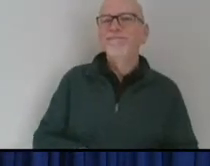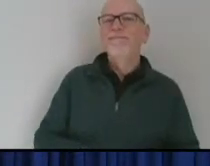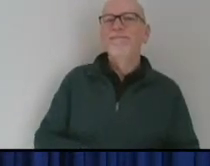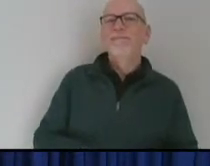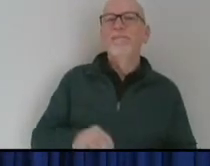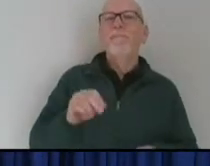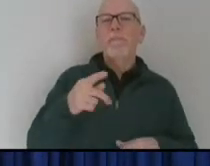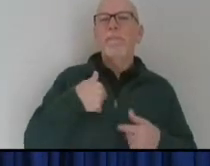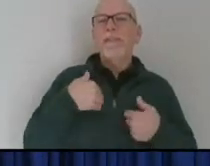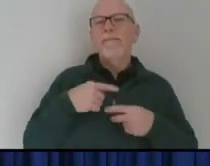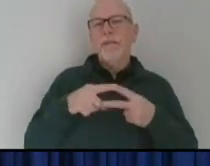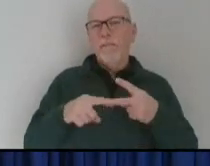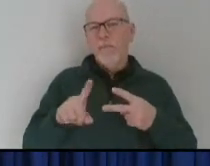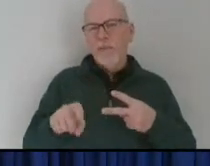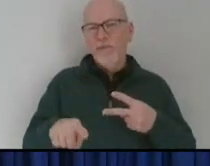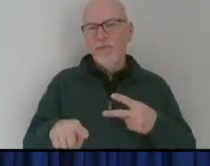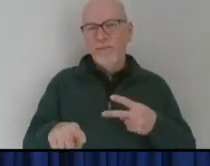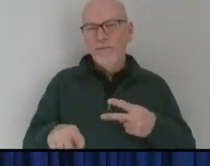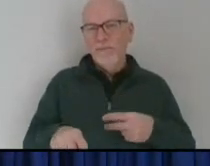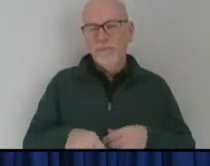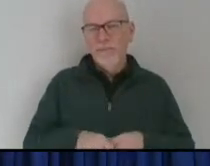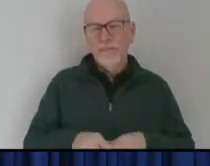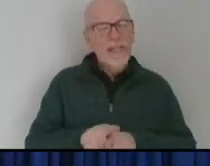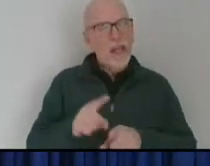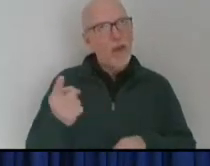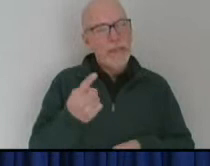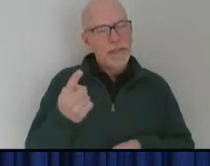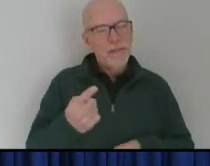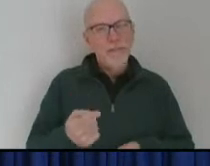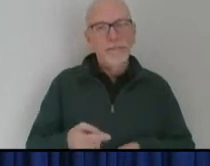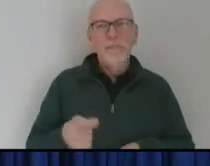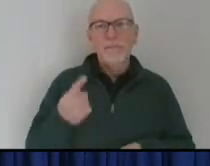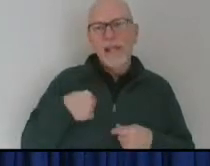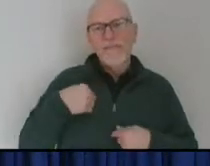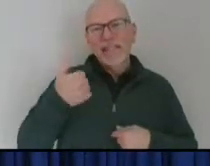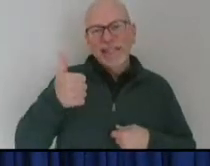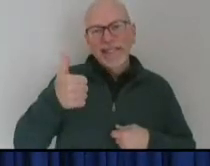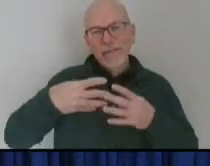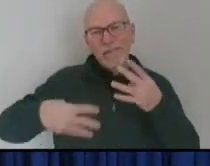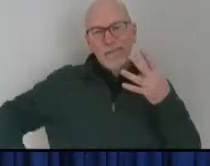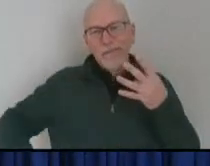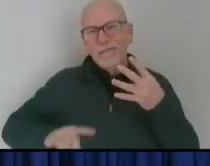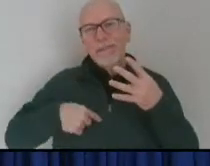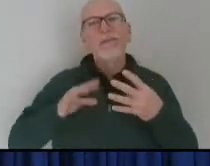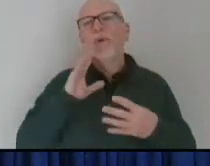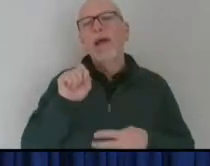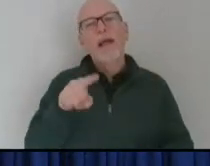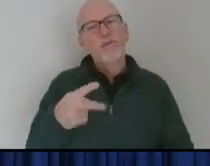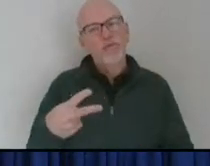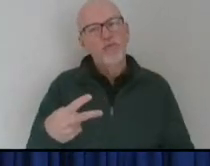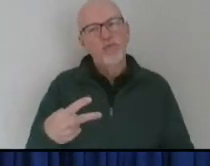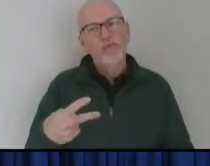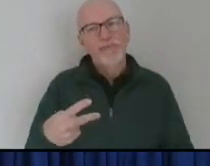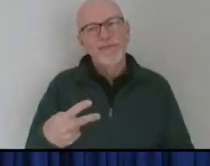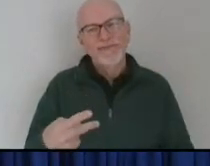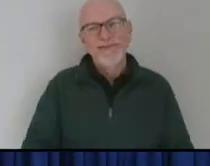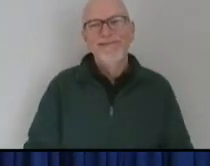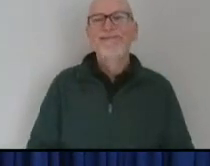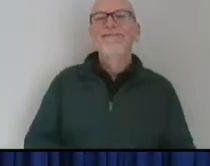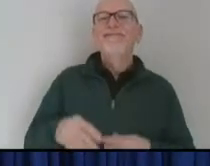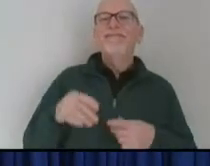I have a couple of questions. As always, I probably have 10, but I'll ask my top two. And the one